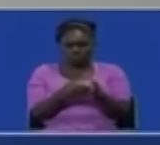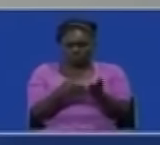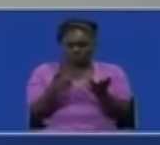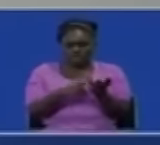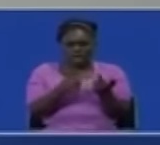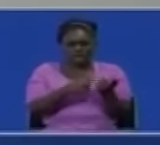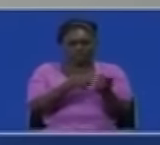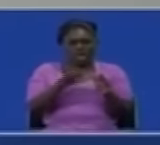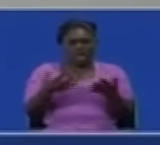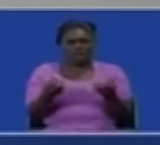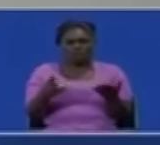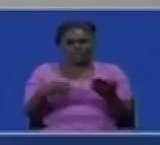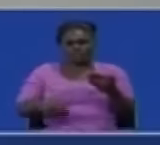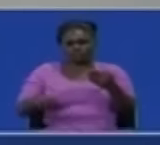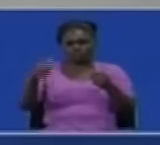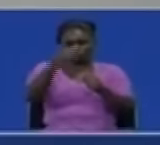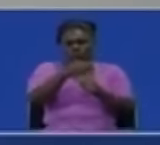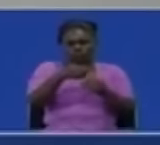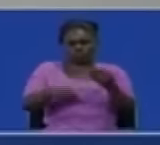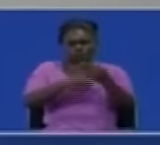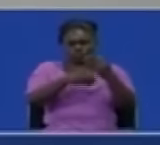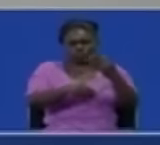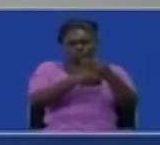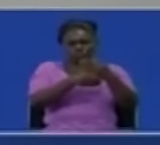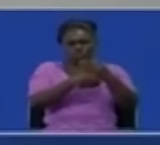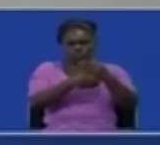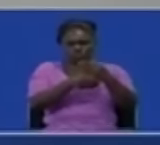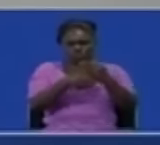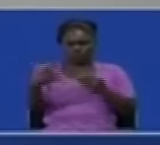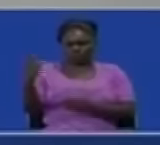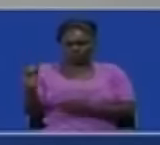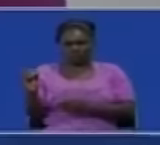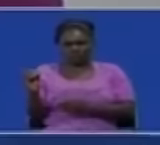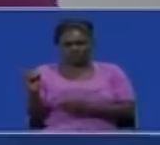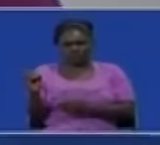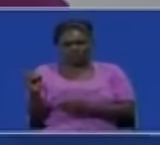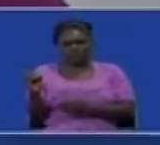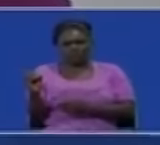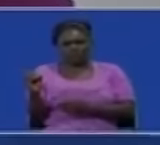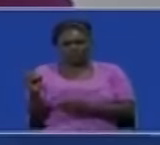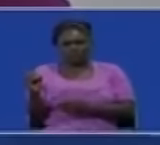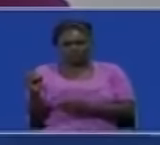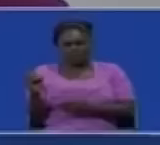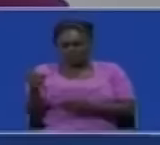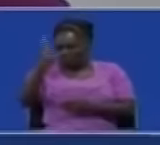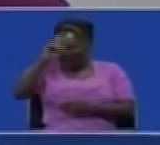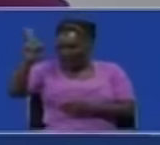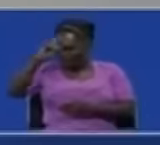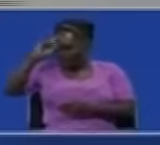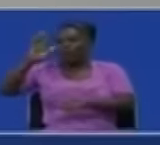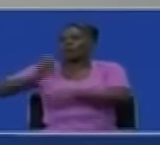calculate how many votes they need to cross the magic 50% plus one. Mm-hmm. So that randomness